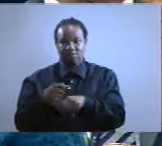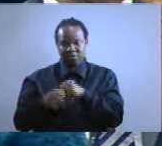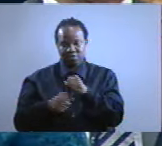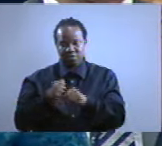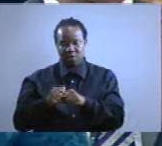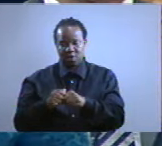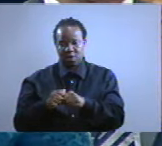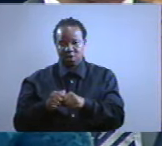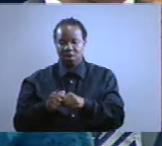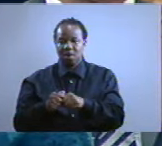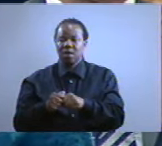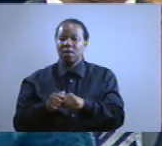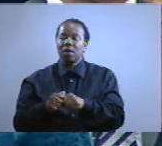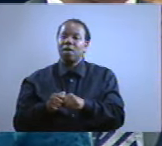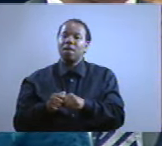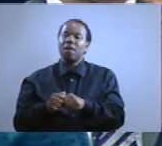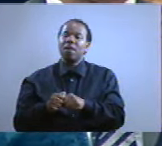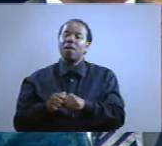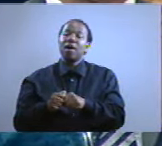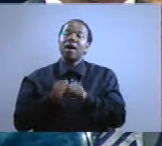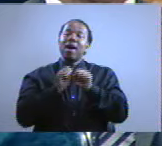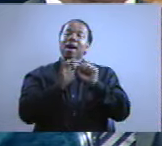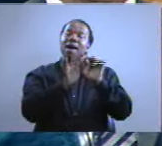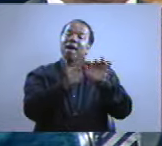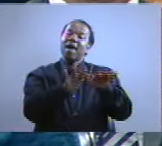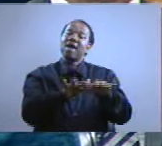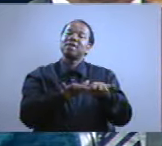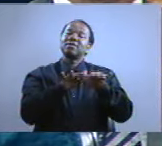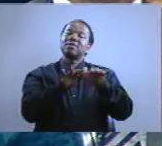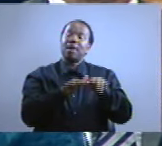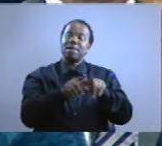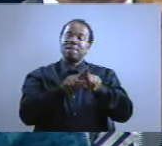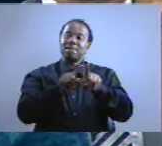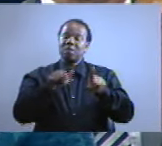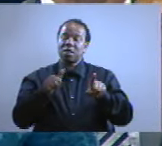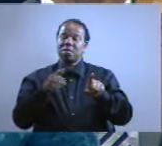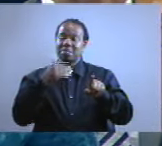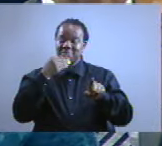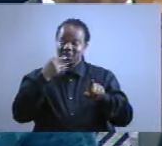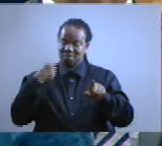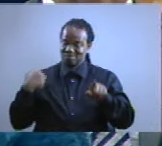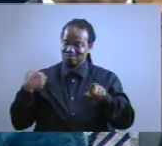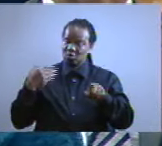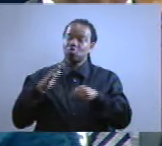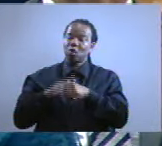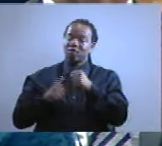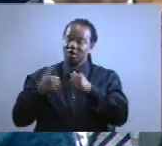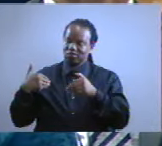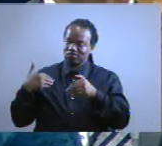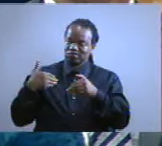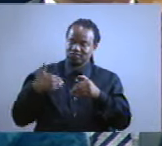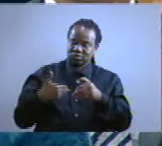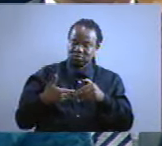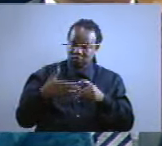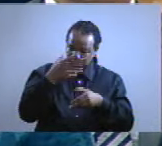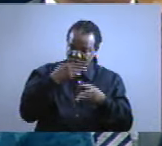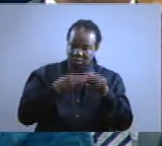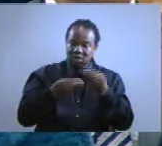matric exams mark the culmination of 12 years of schooling. We believe that matric exam open